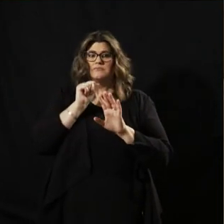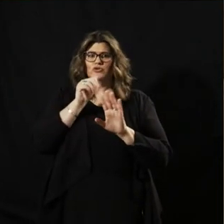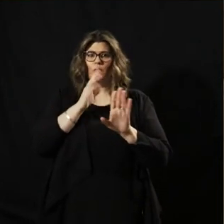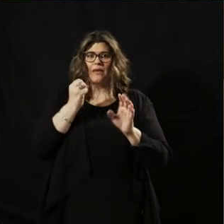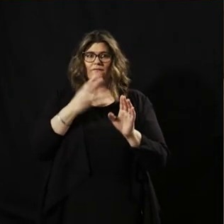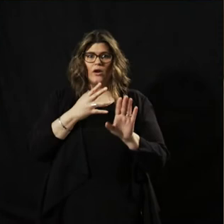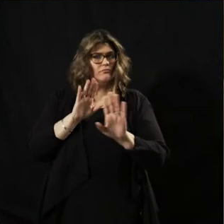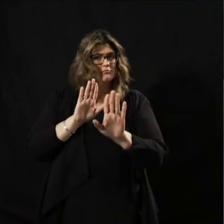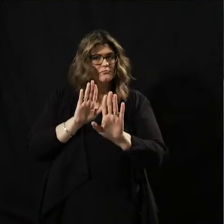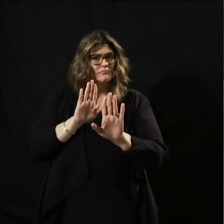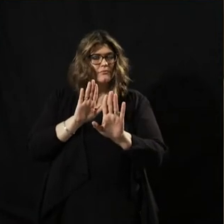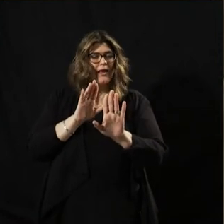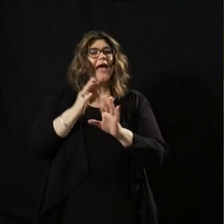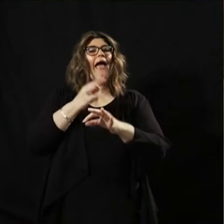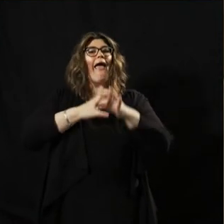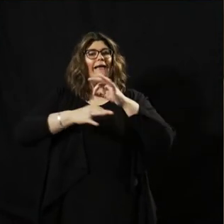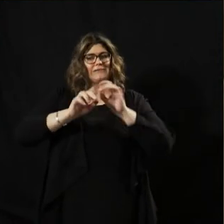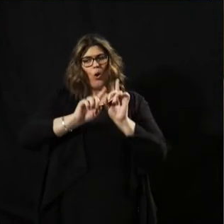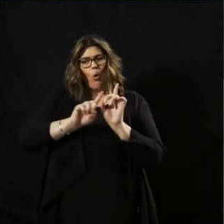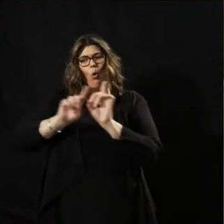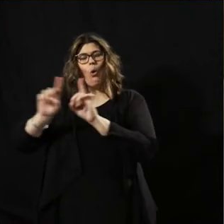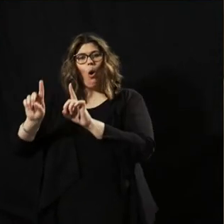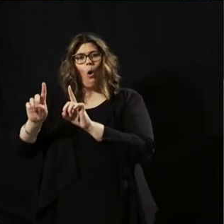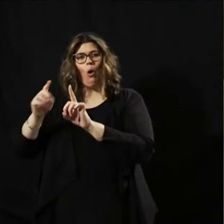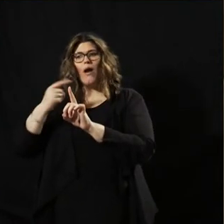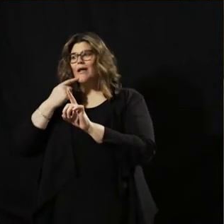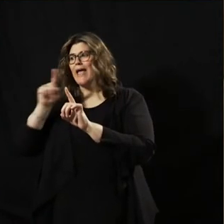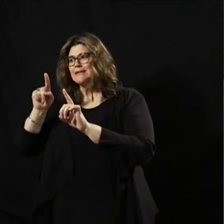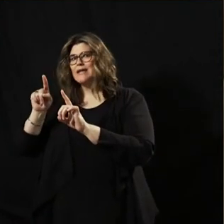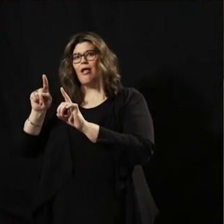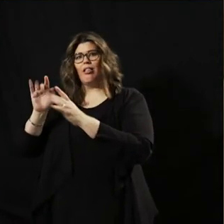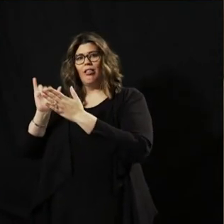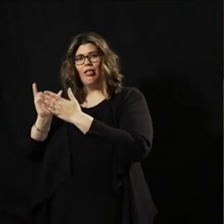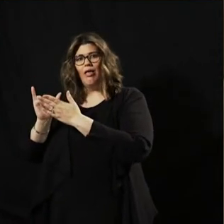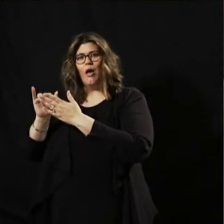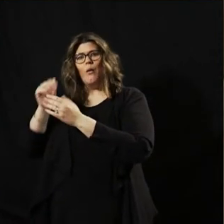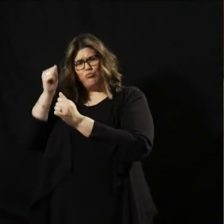afraid and to go and tell his brothers to go to